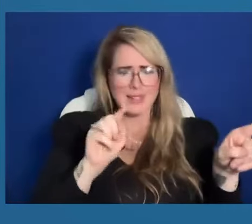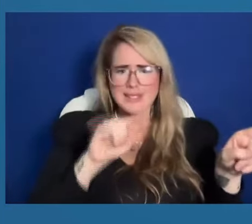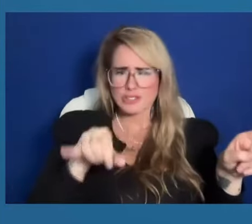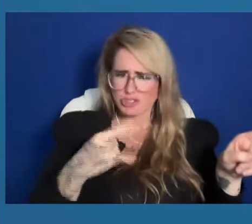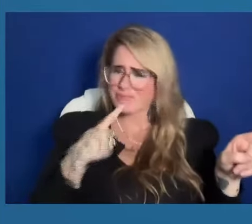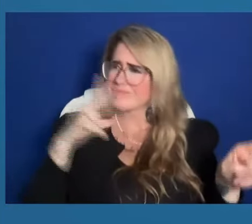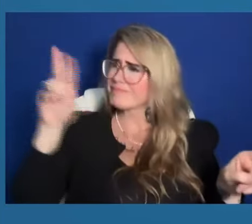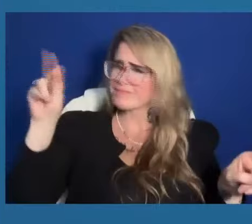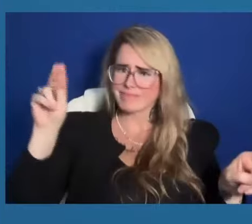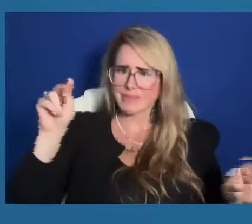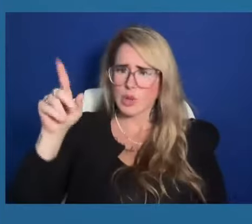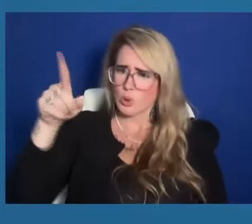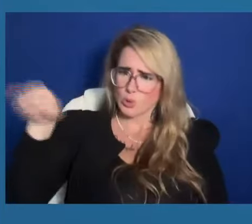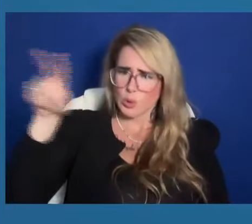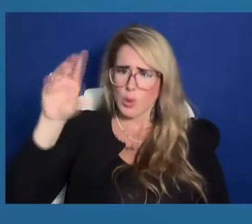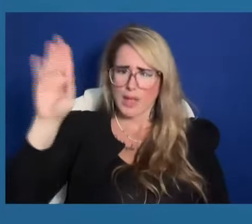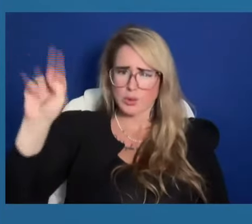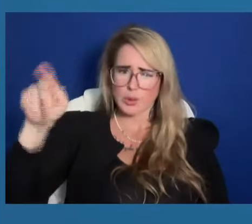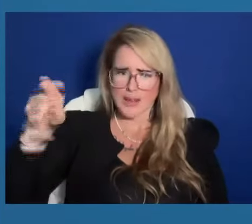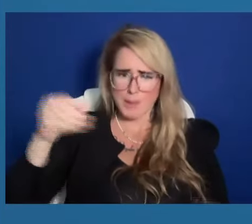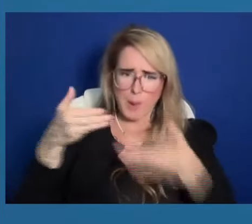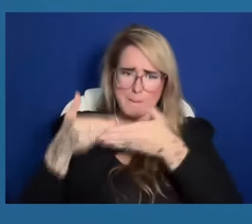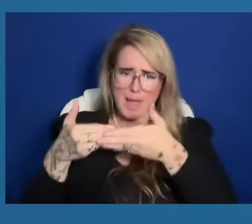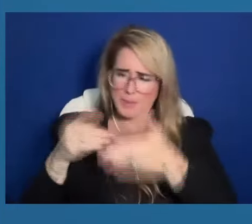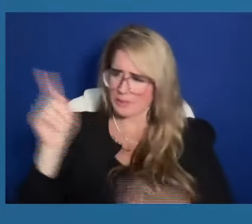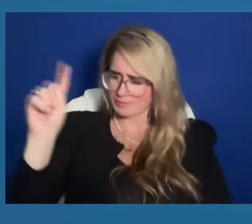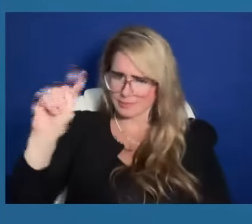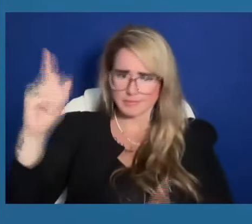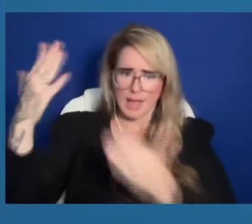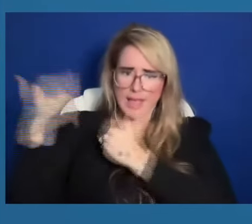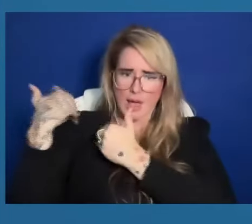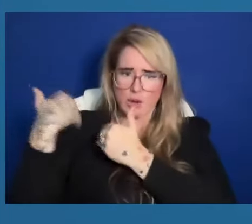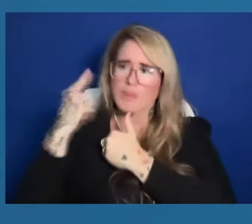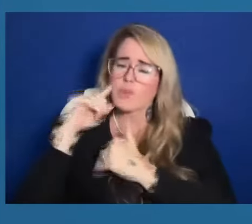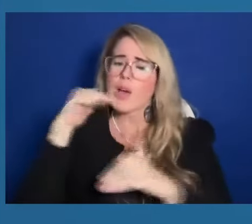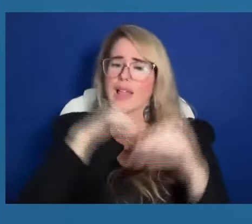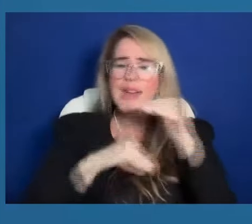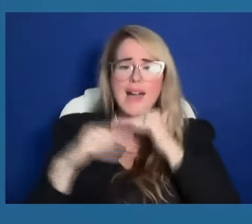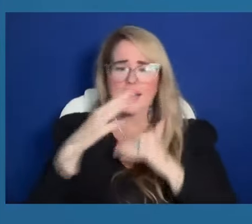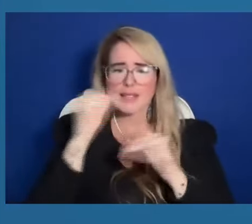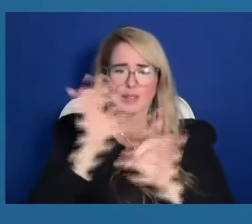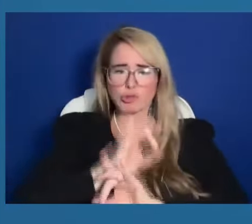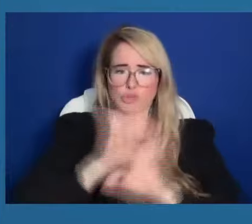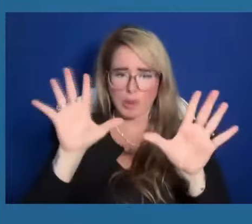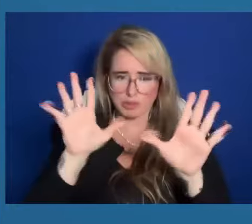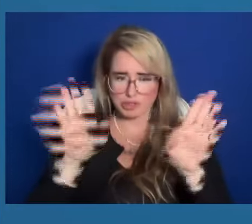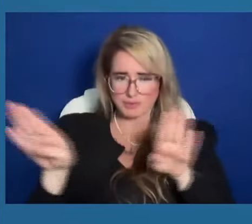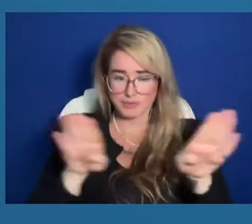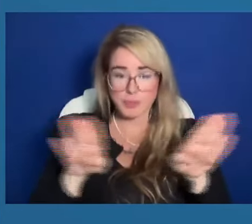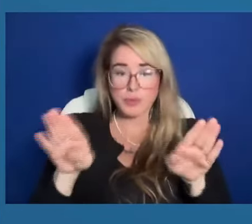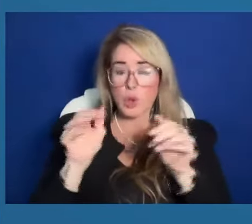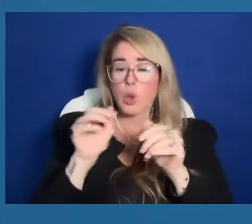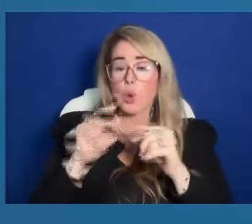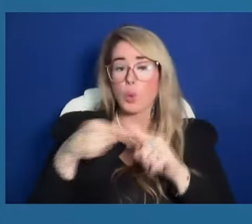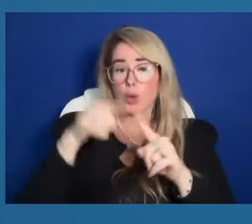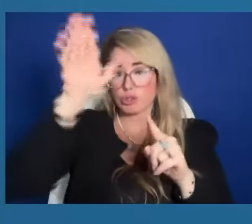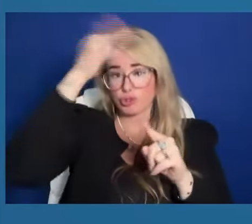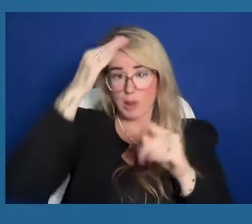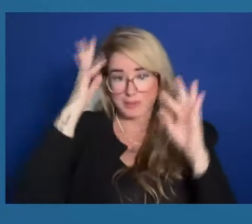his Nepo babies accountable for their lies and corruption. When Donald Trump